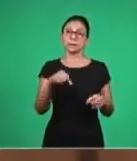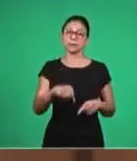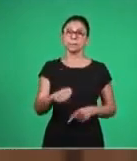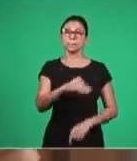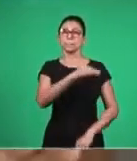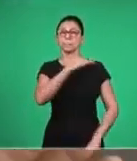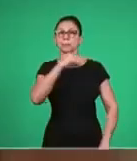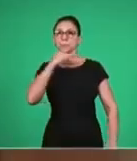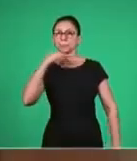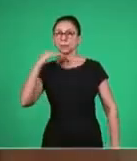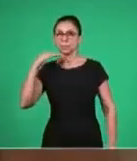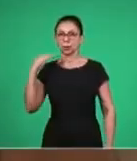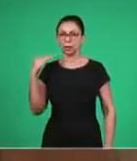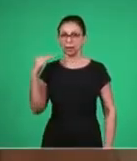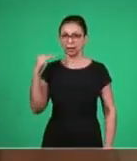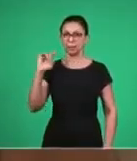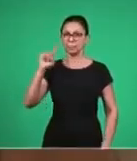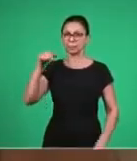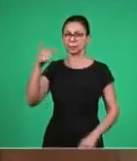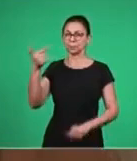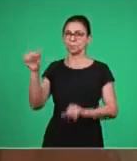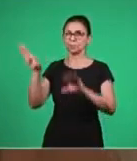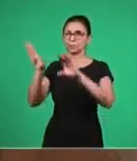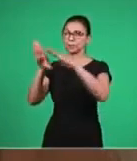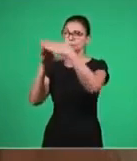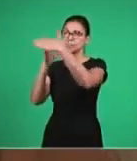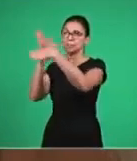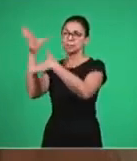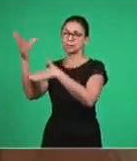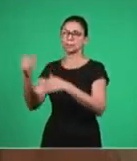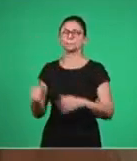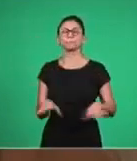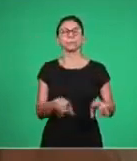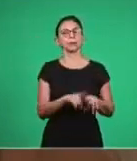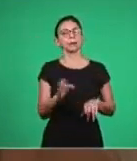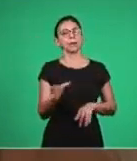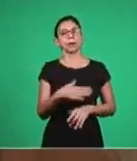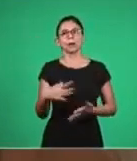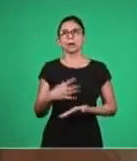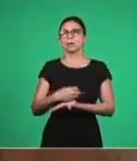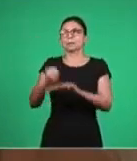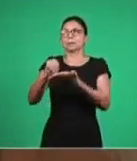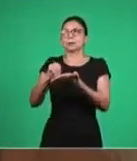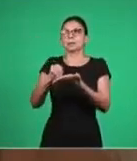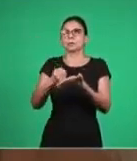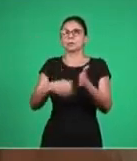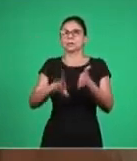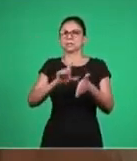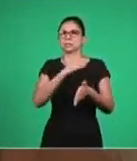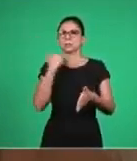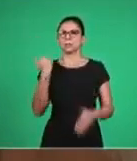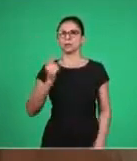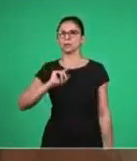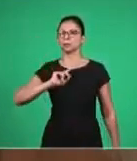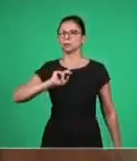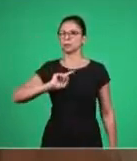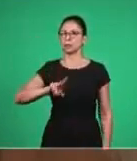life if he dies. And so even in the rapture, it doesn't mean that you're gonna